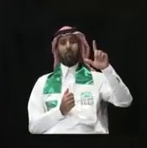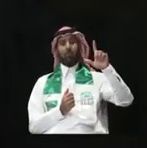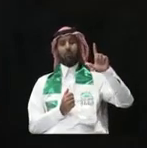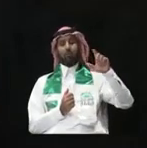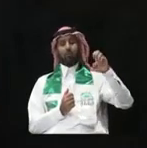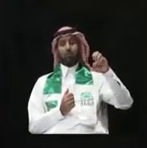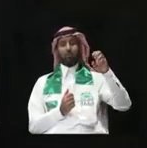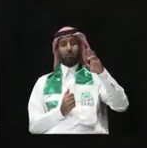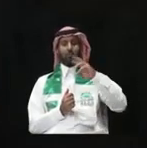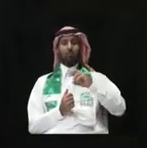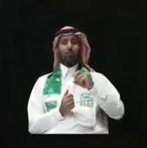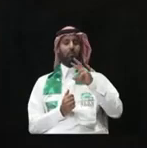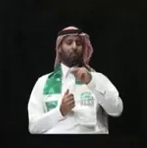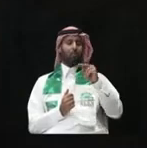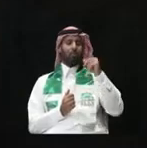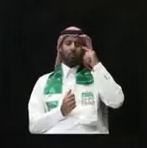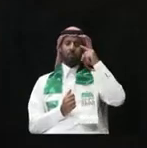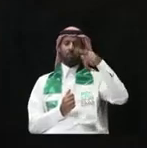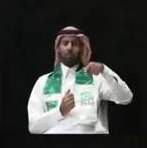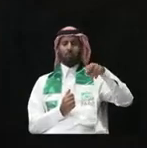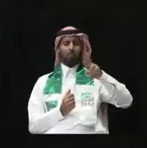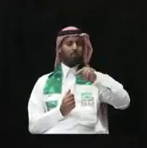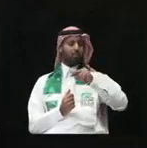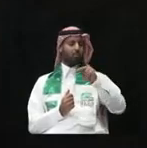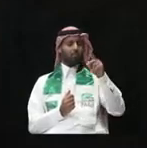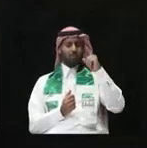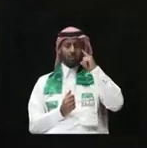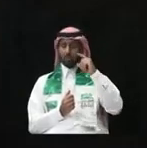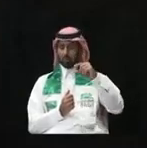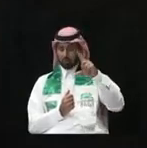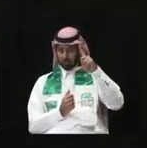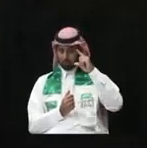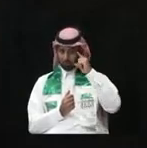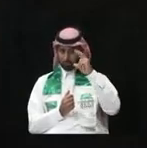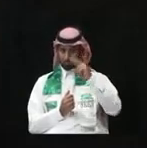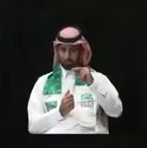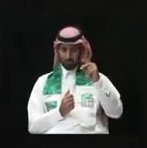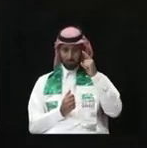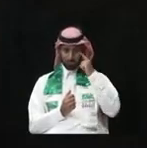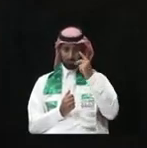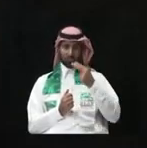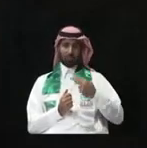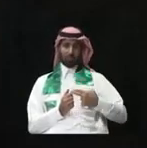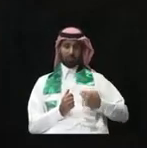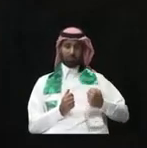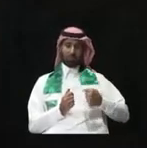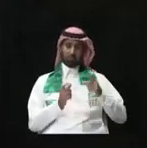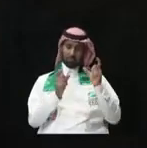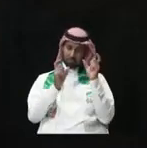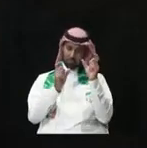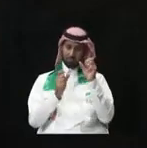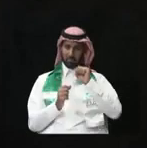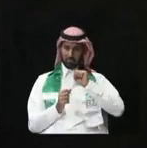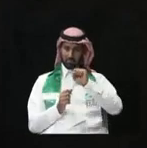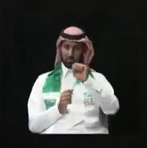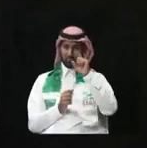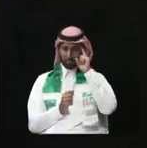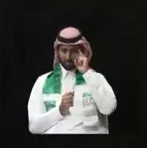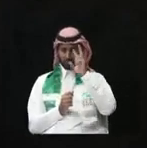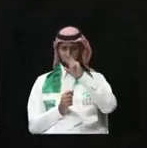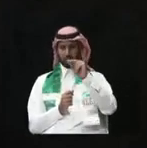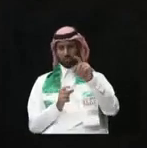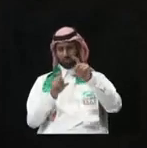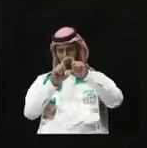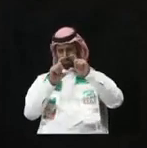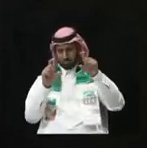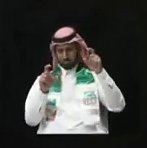in small? What makes them different? Whenever a thing that you want to make it special, you want to highlight on